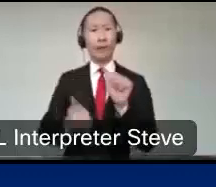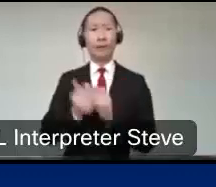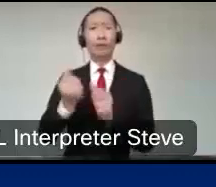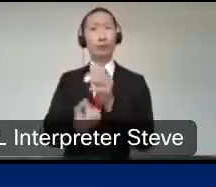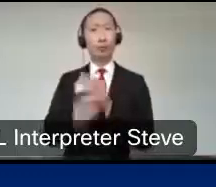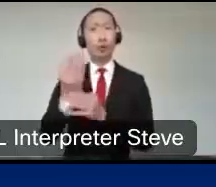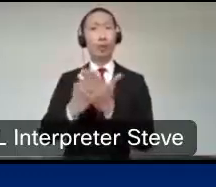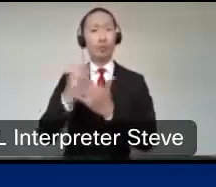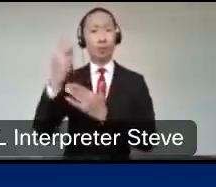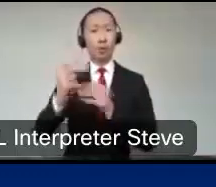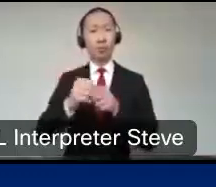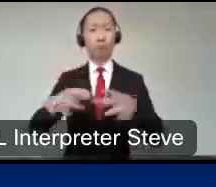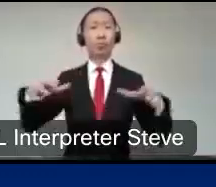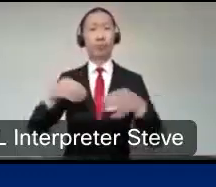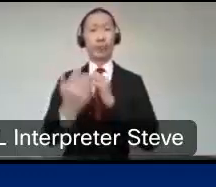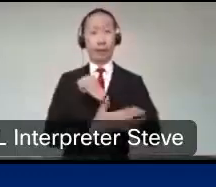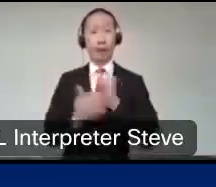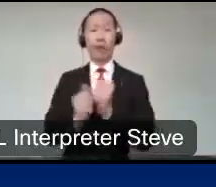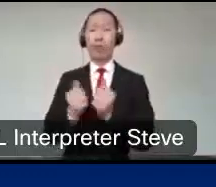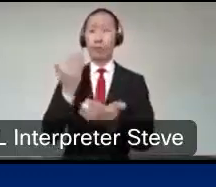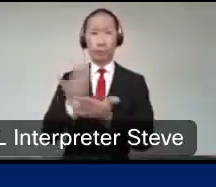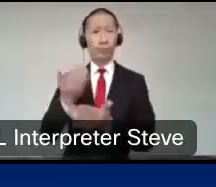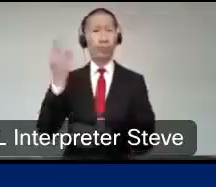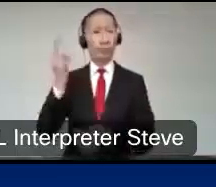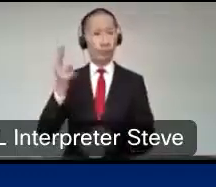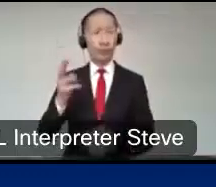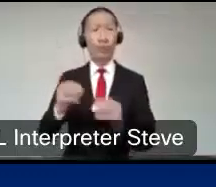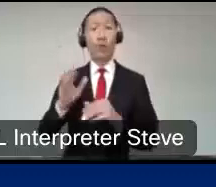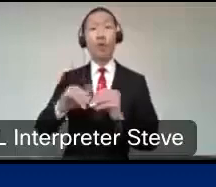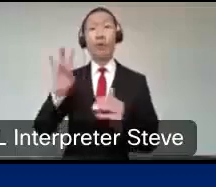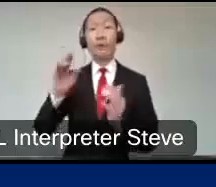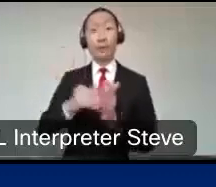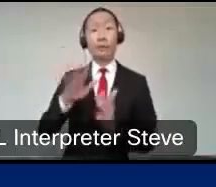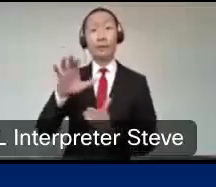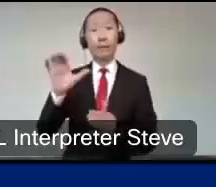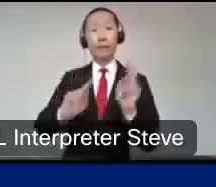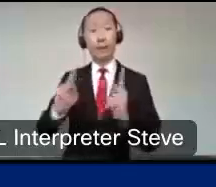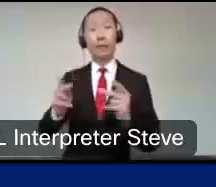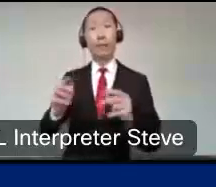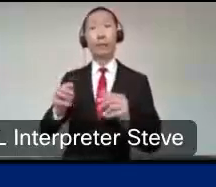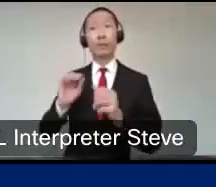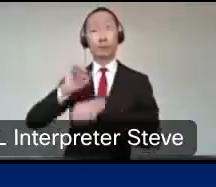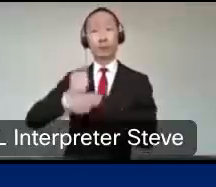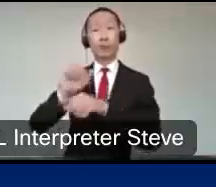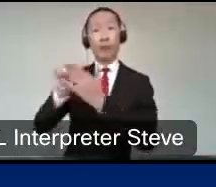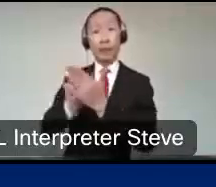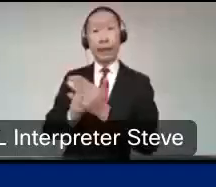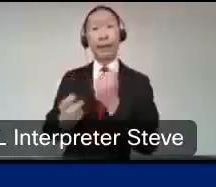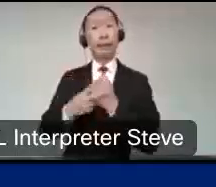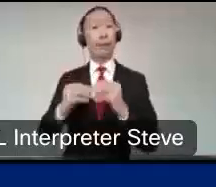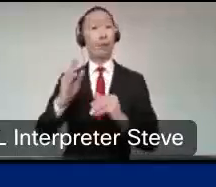with a proven track record. More than 7,500 account owners have saved more than $90 million